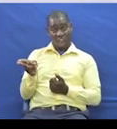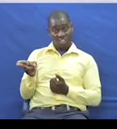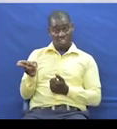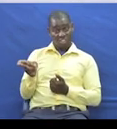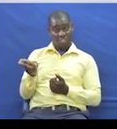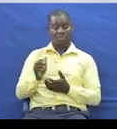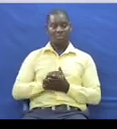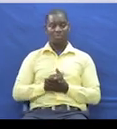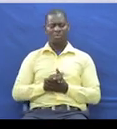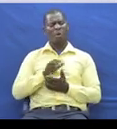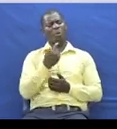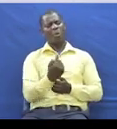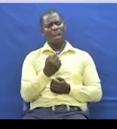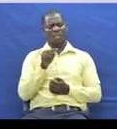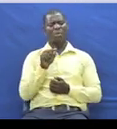of